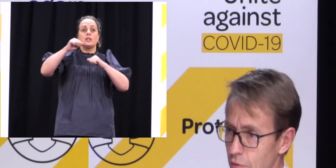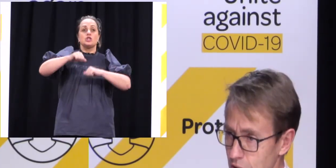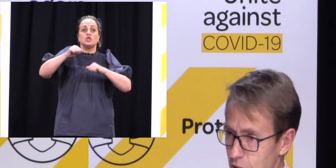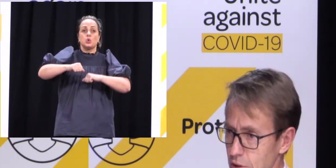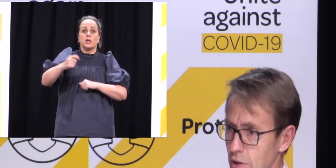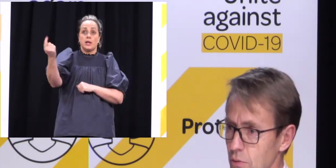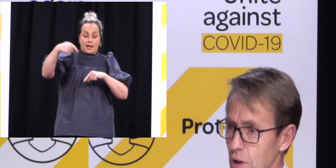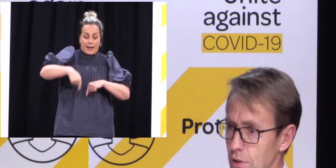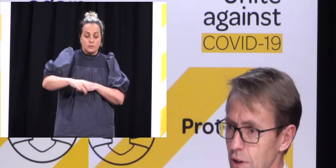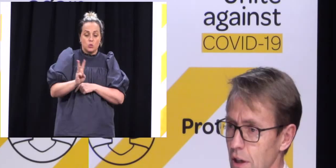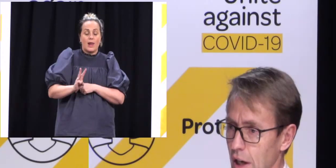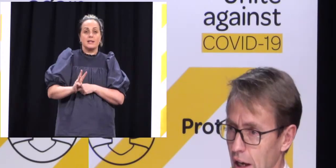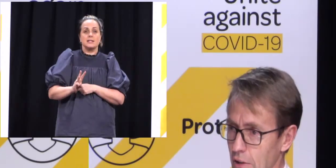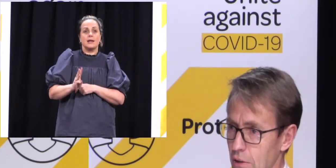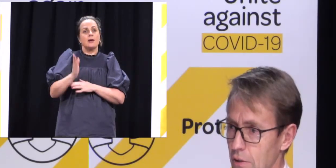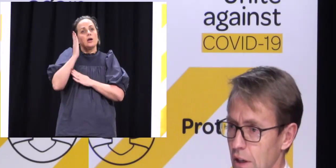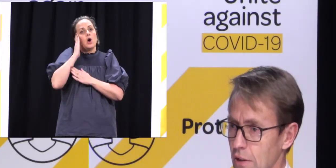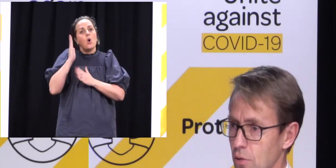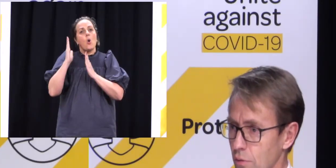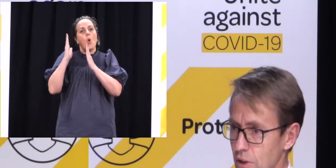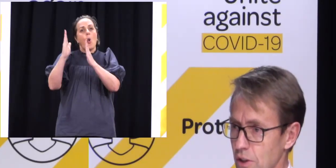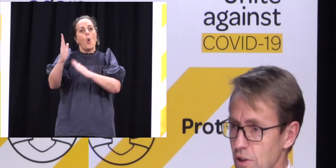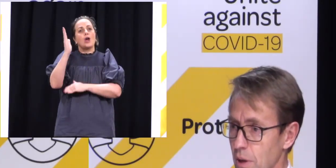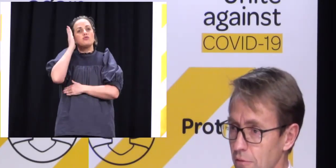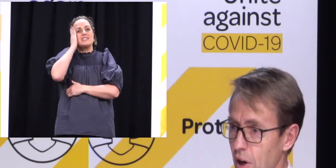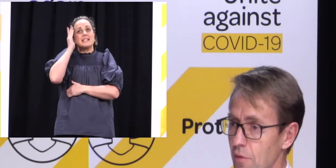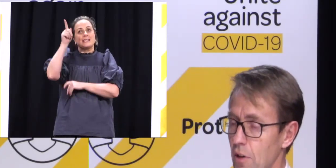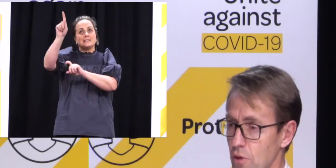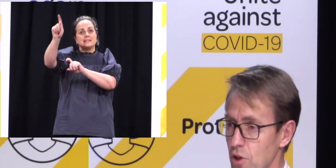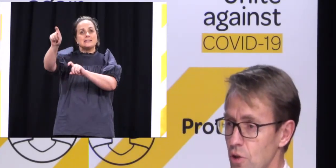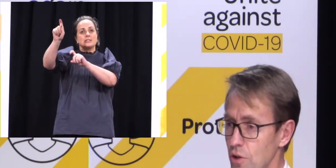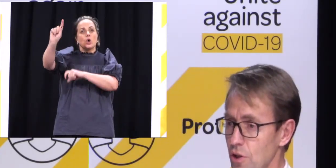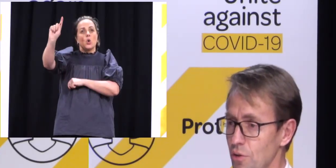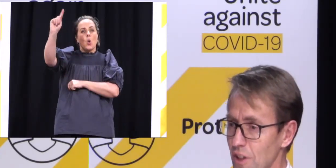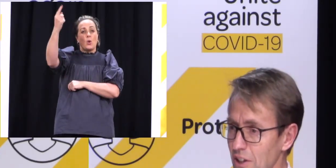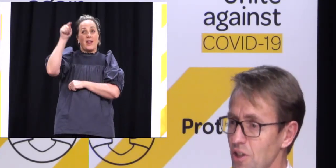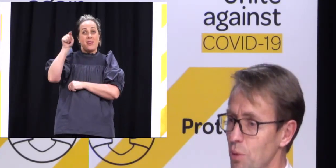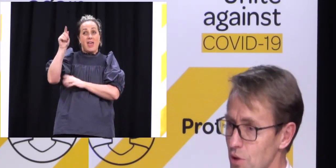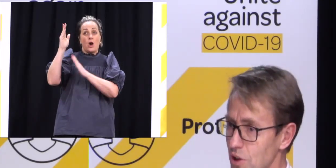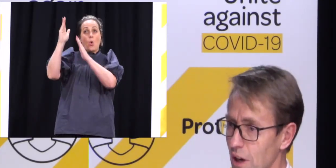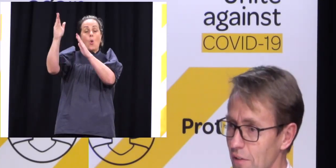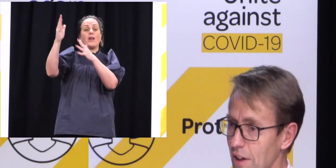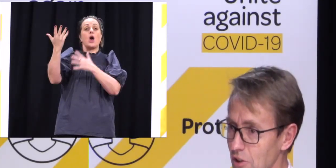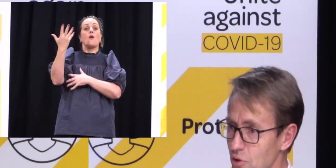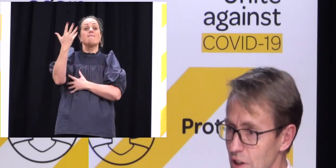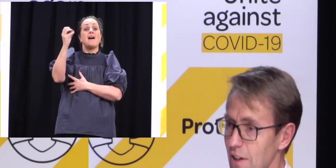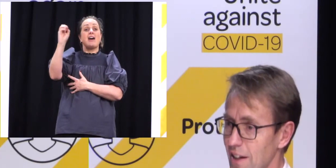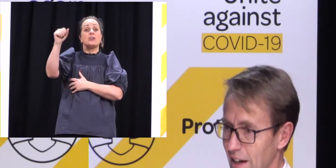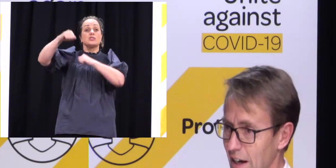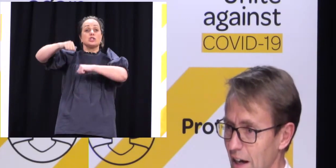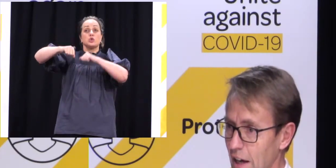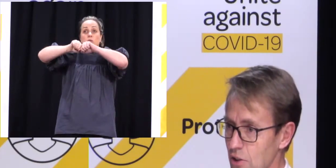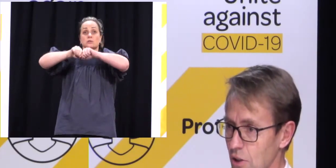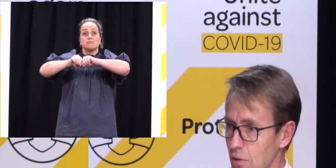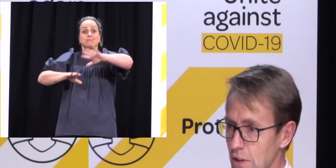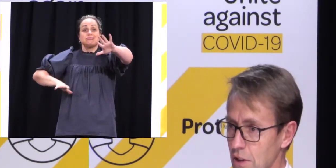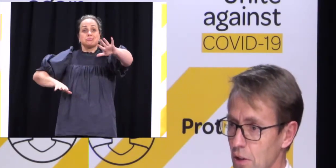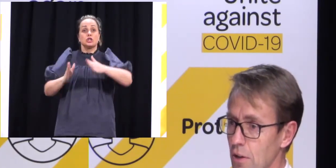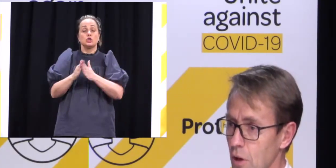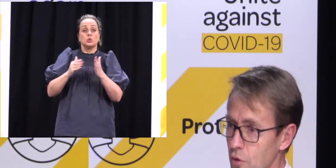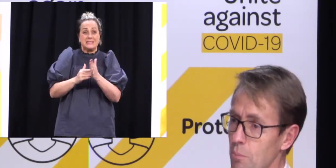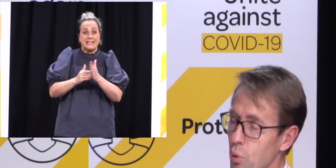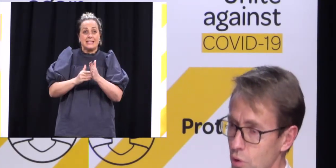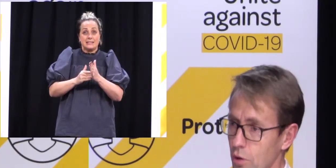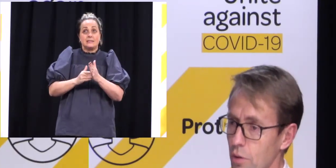a hall of residence in Auckland, and that hall of residence, about 500 students who have now dispersed around the country, and so that's